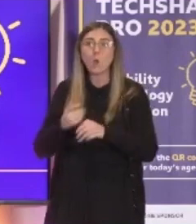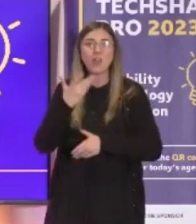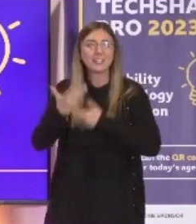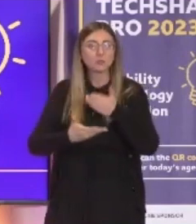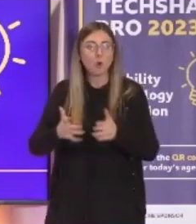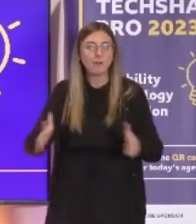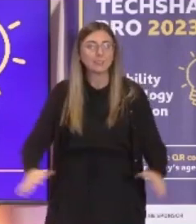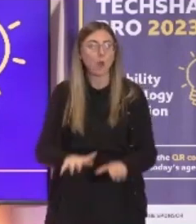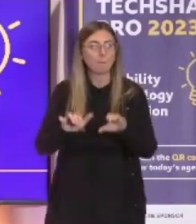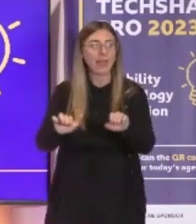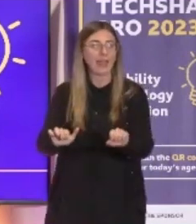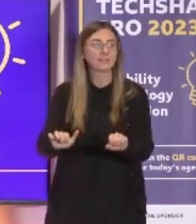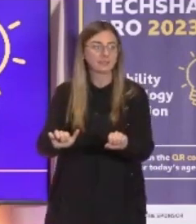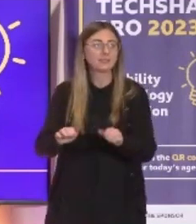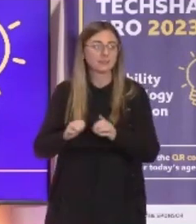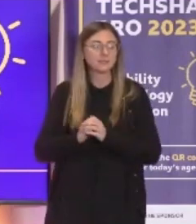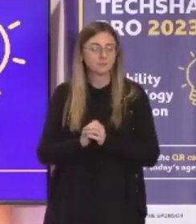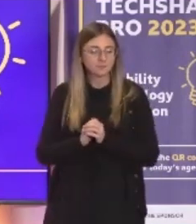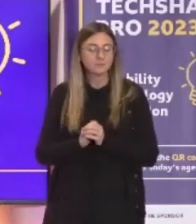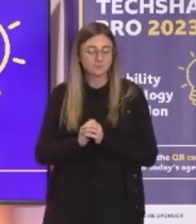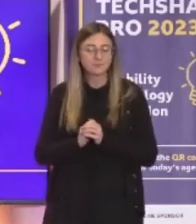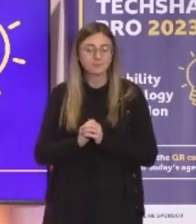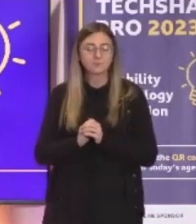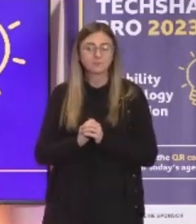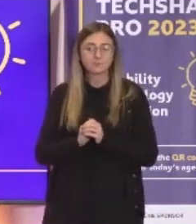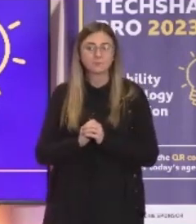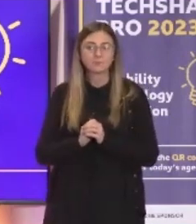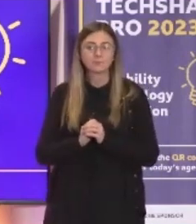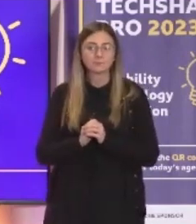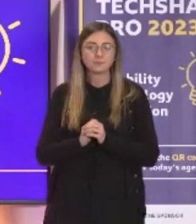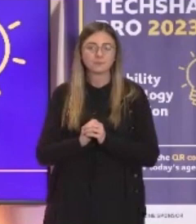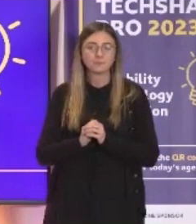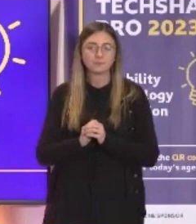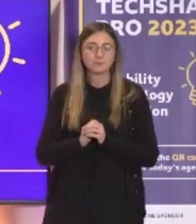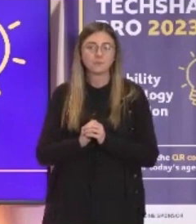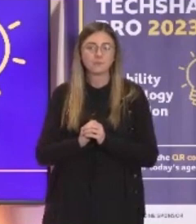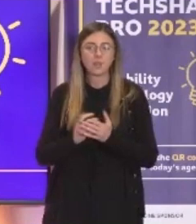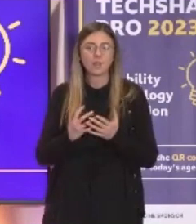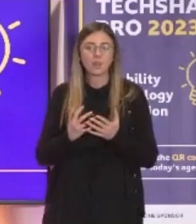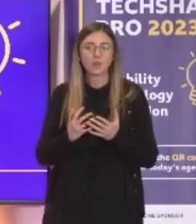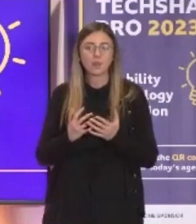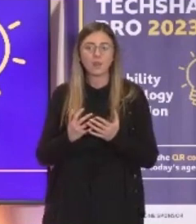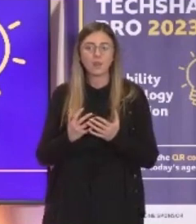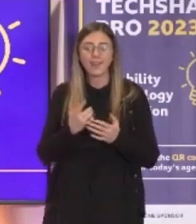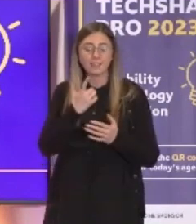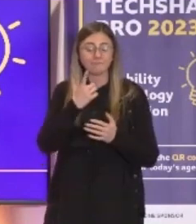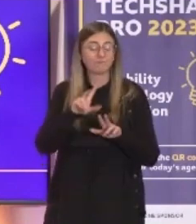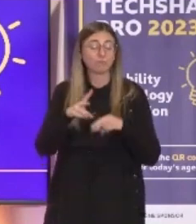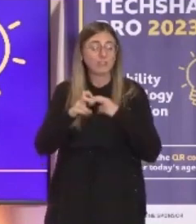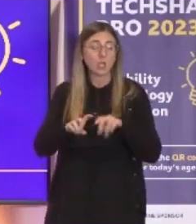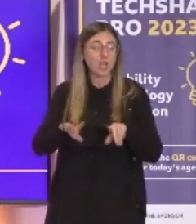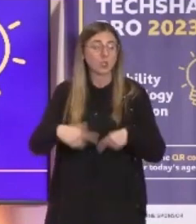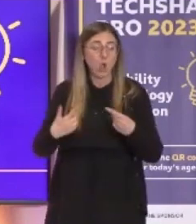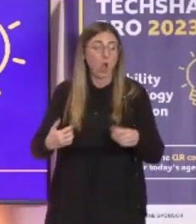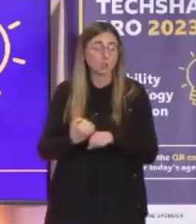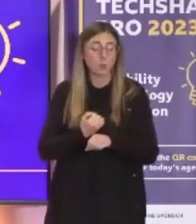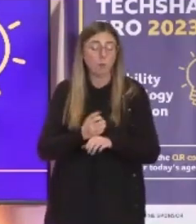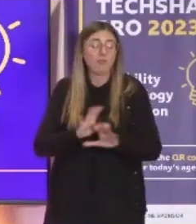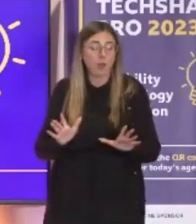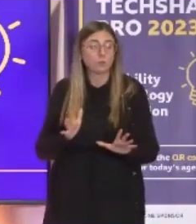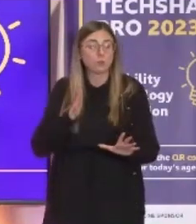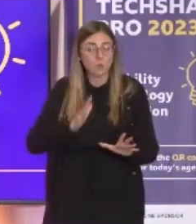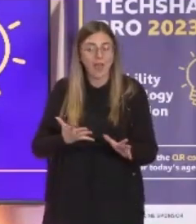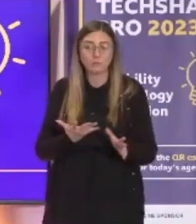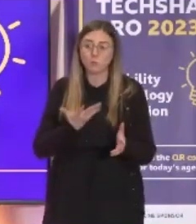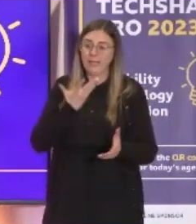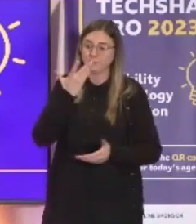It's the nothing about us without us and building cool stuff. You have all of it in one spot, and it tells a nice story